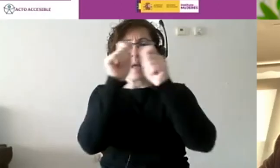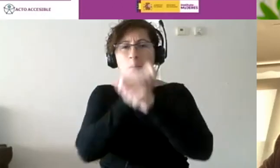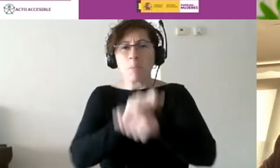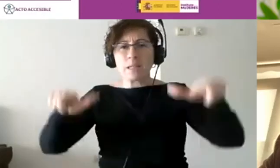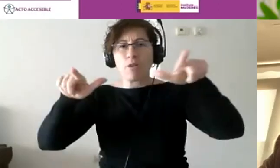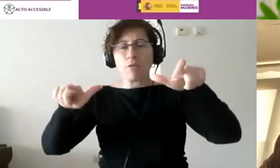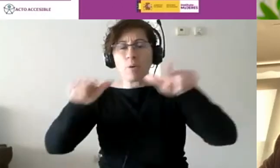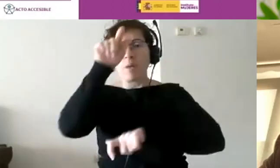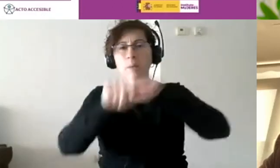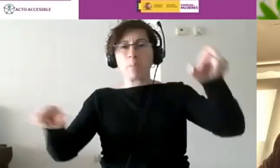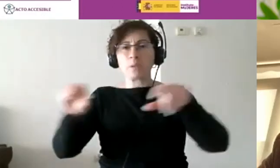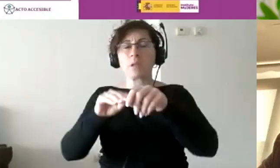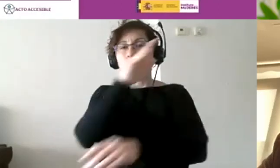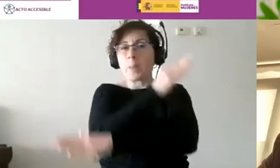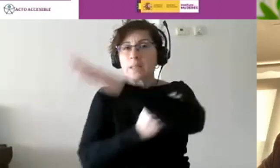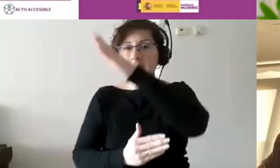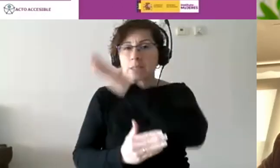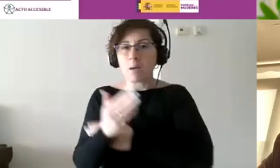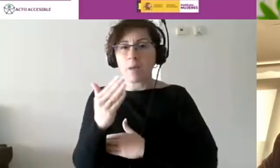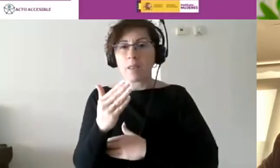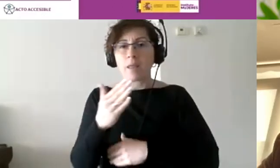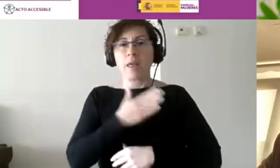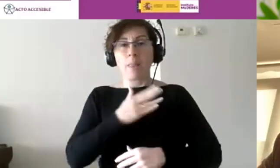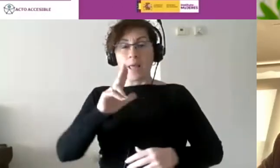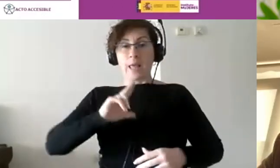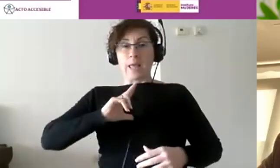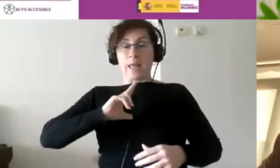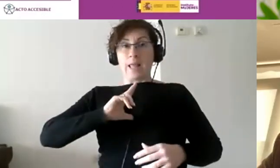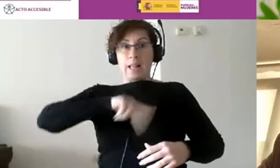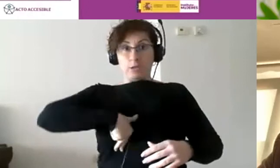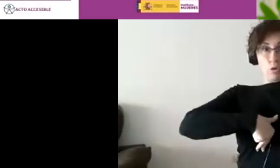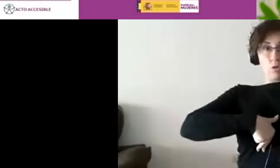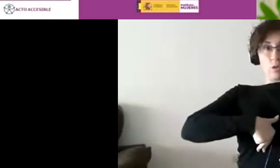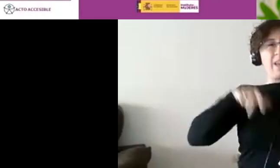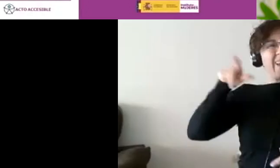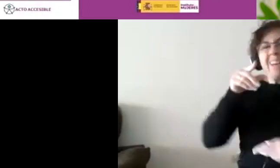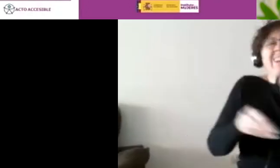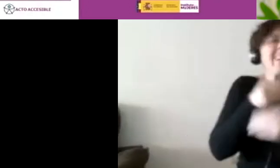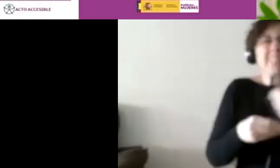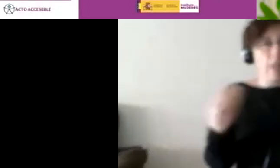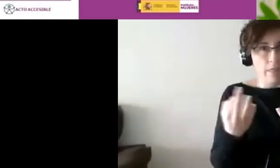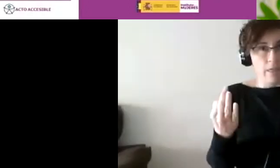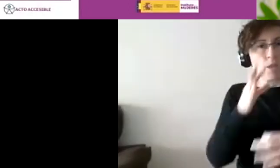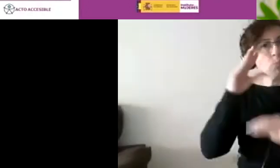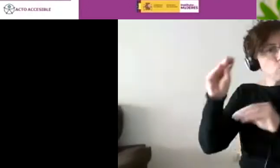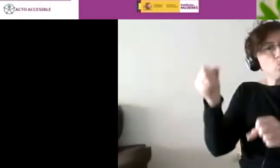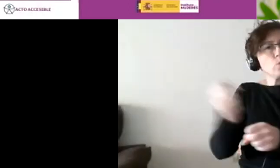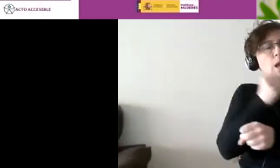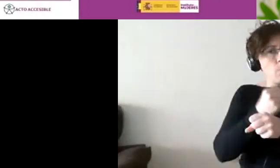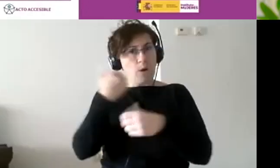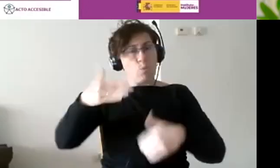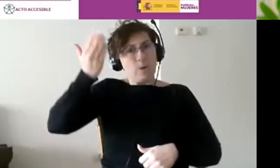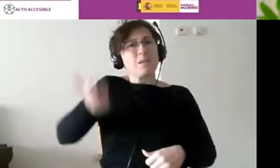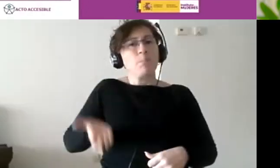what the platform of people with disabled people of Lithuania is doing. The Lithuanian Association